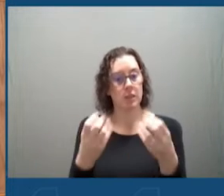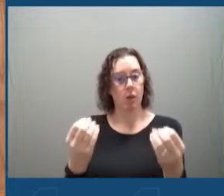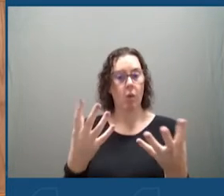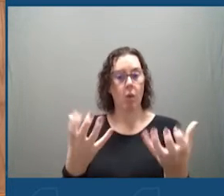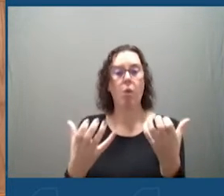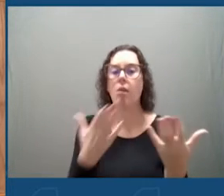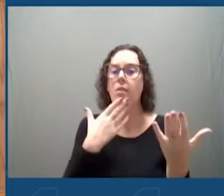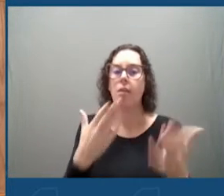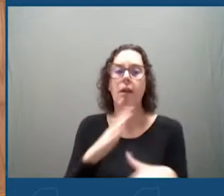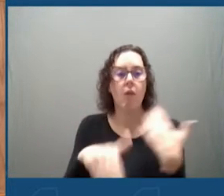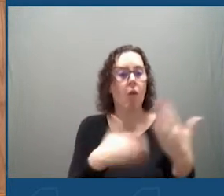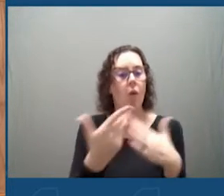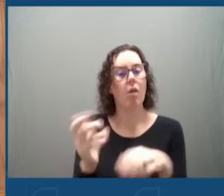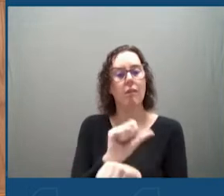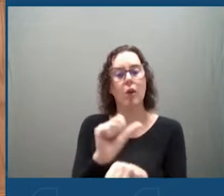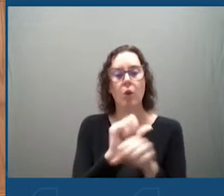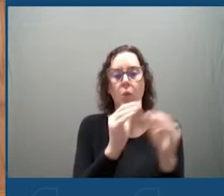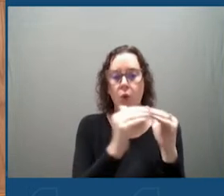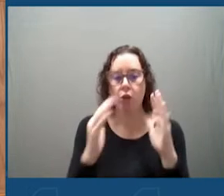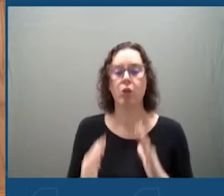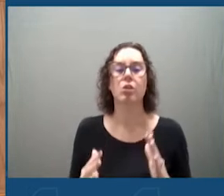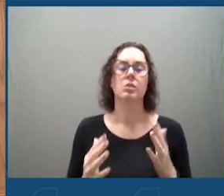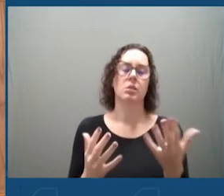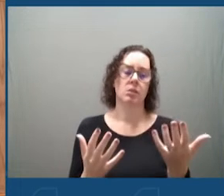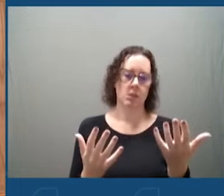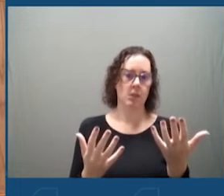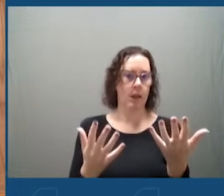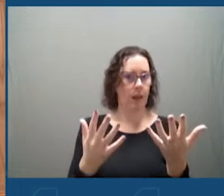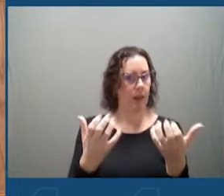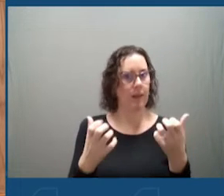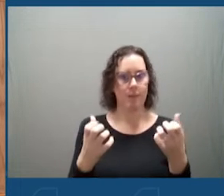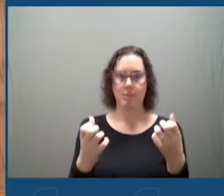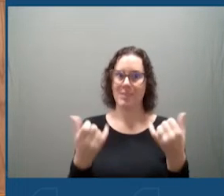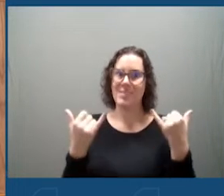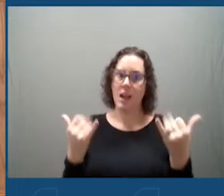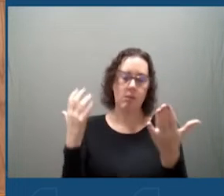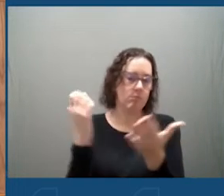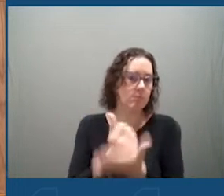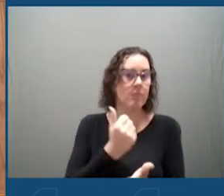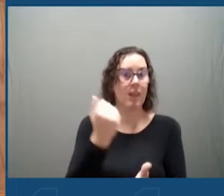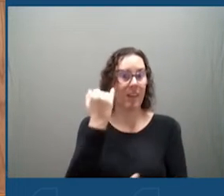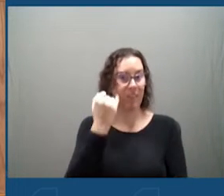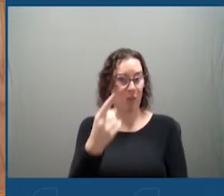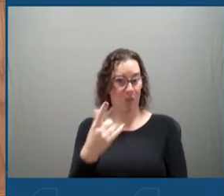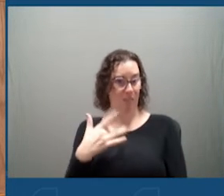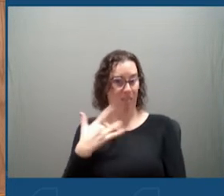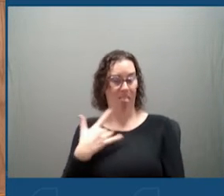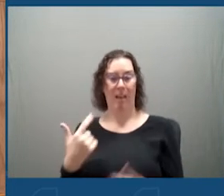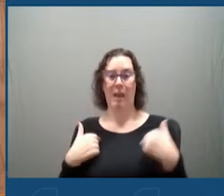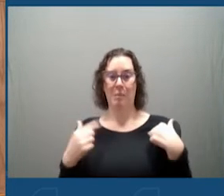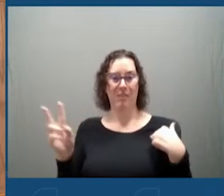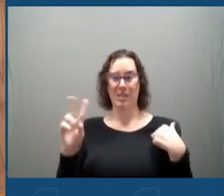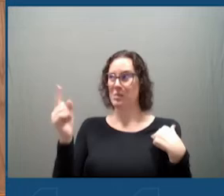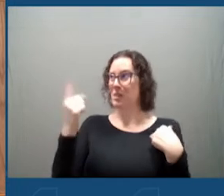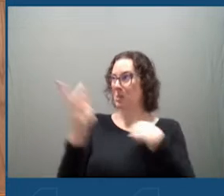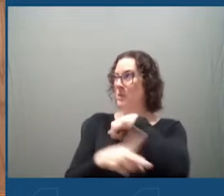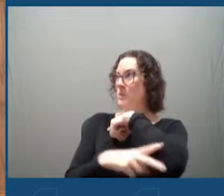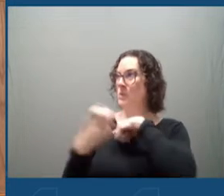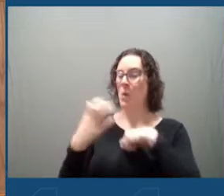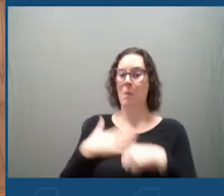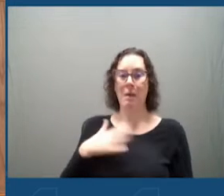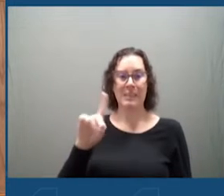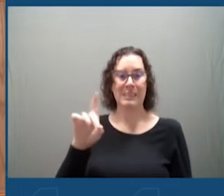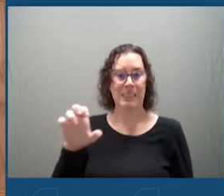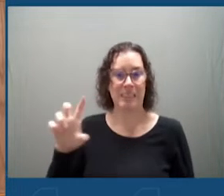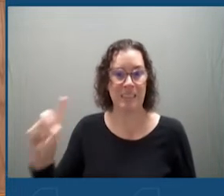my colleagues, and I want to take this opportunity to urge anyone who believes that they are a victim of deed theft to contact my